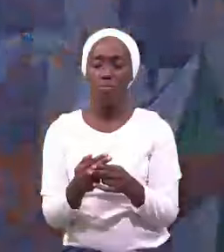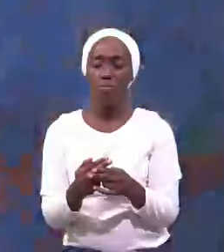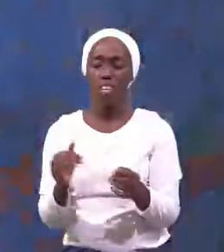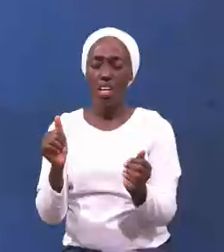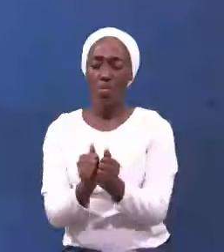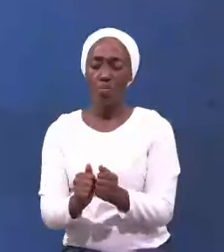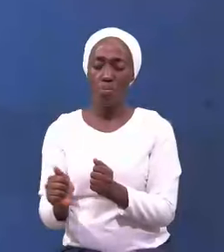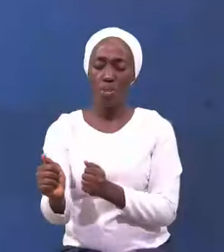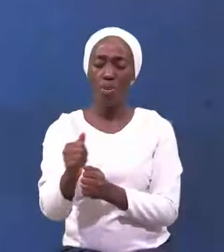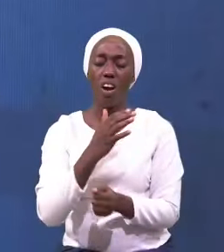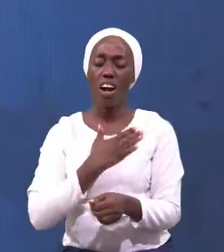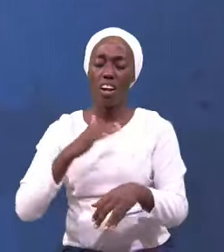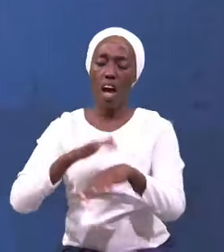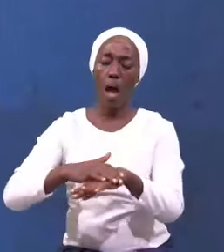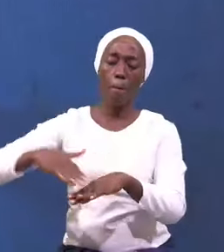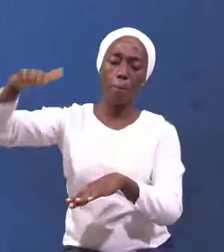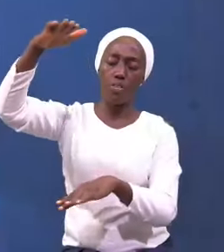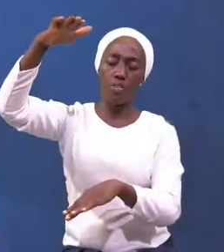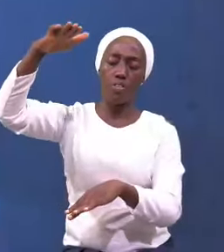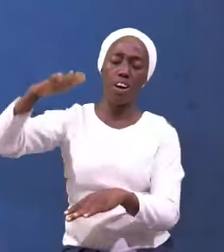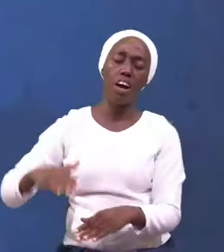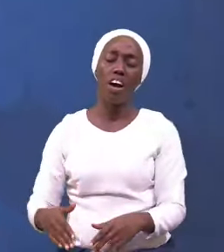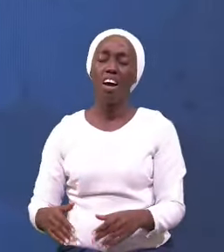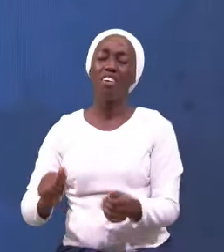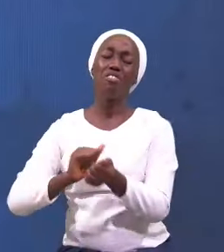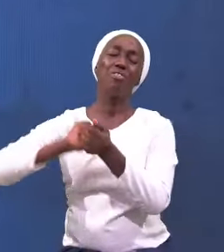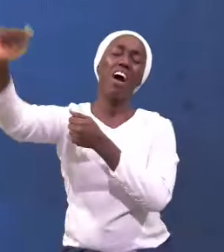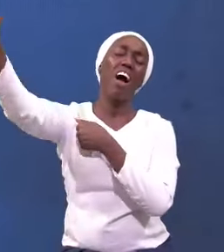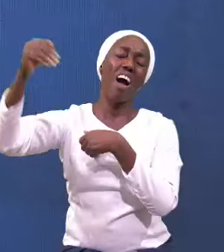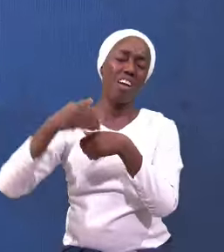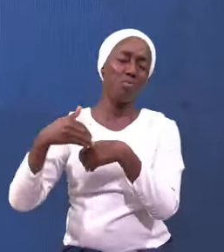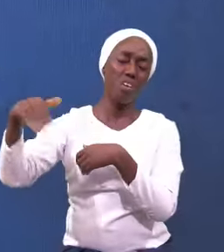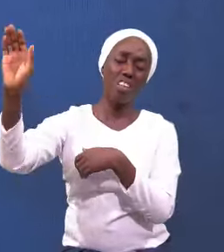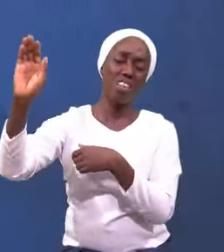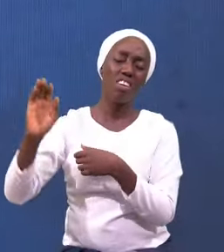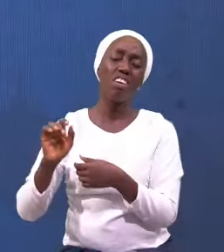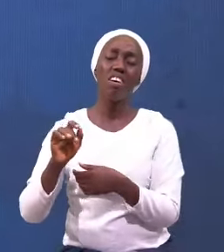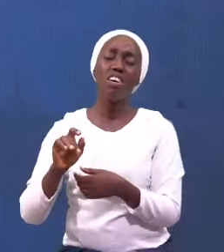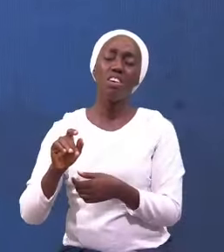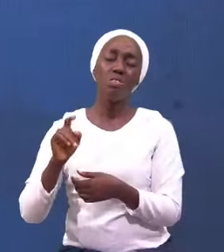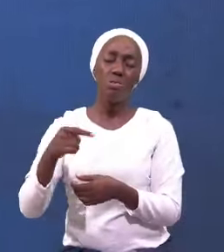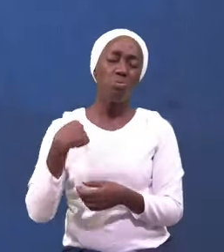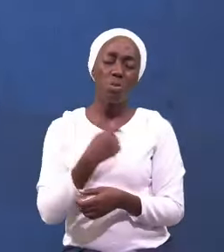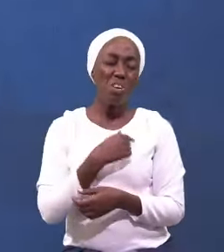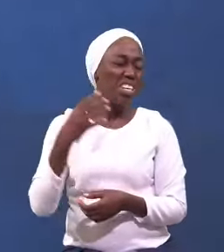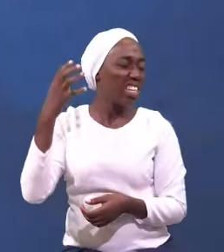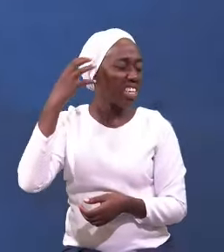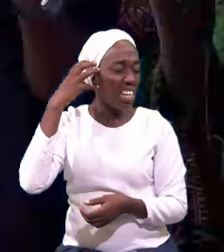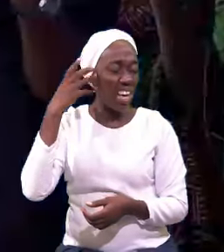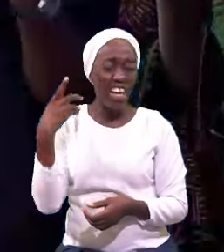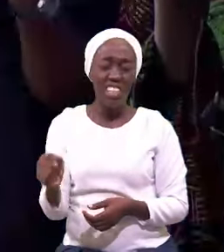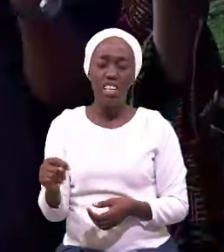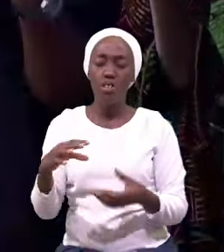Beyond and above, farther away, we'll hear the stories of exploits through